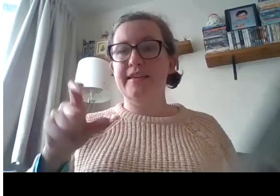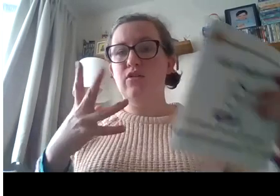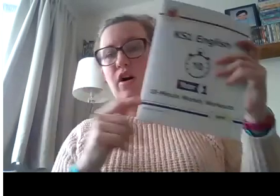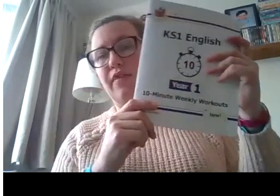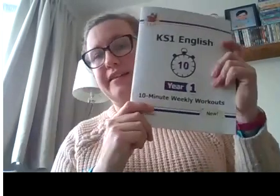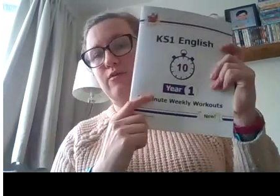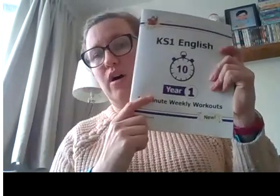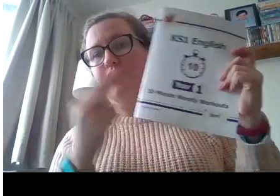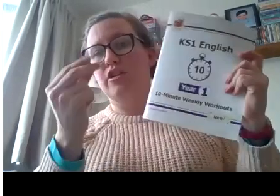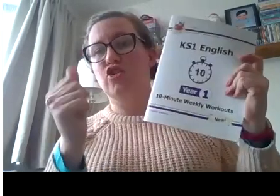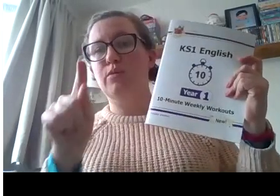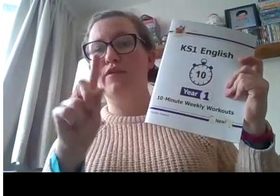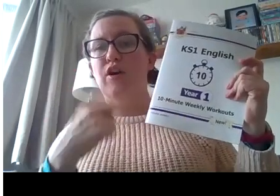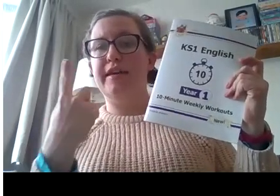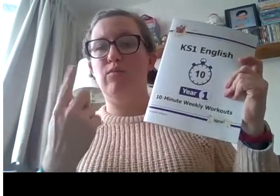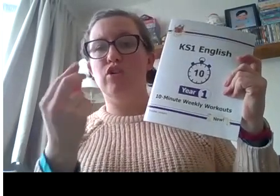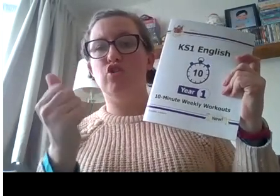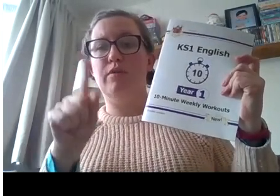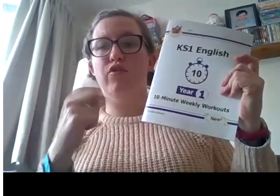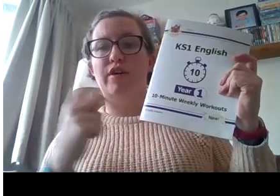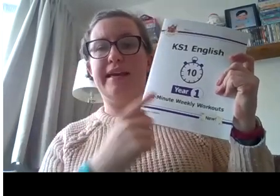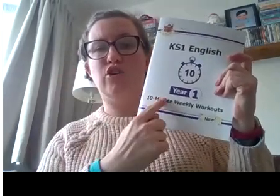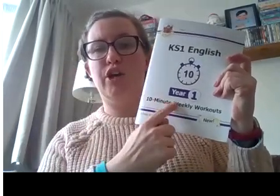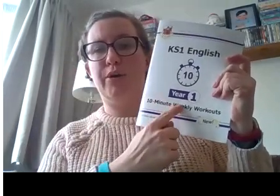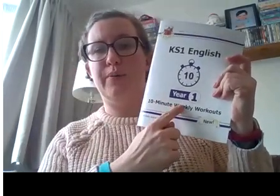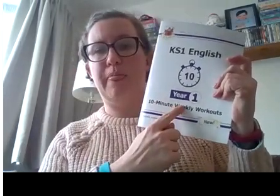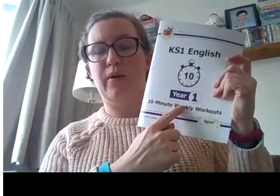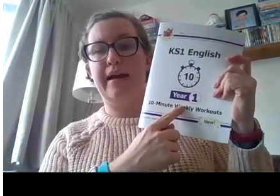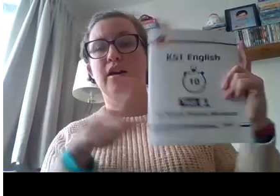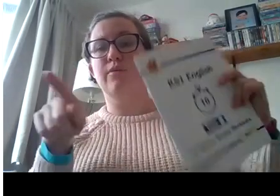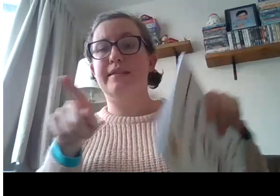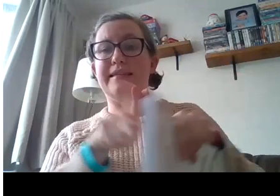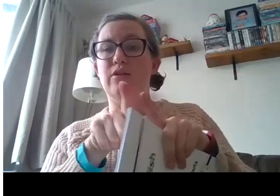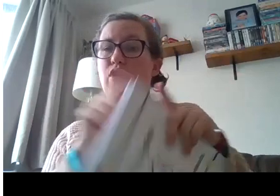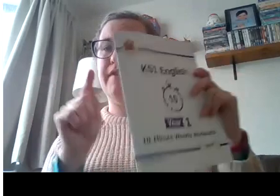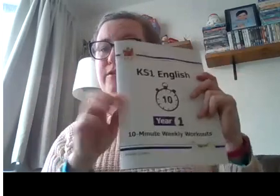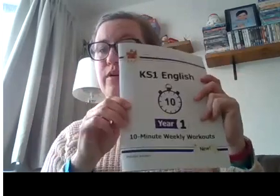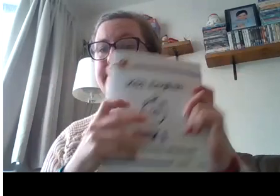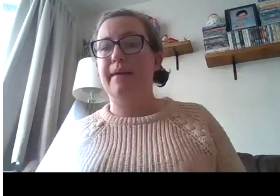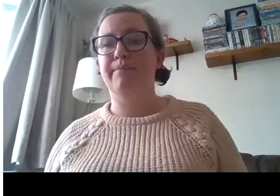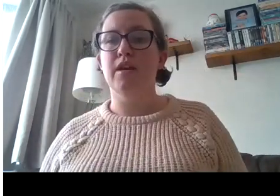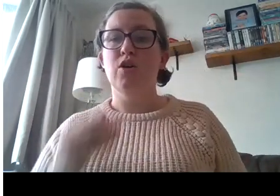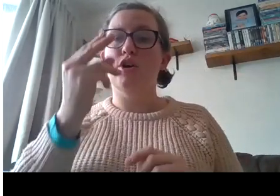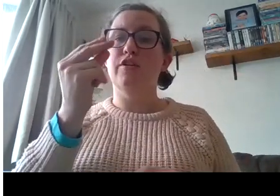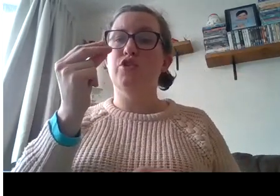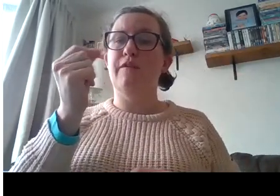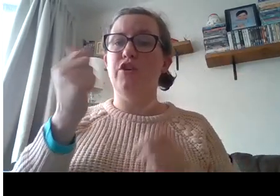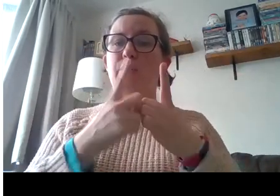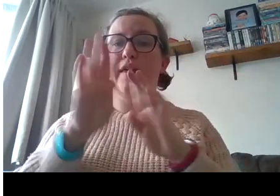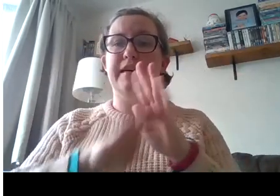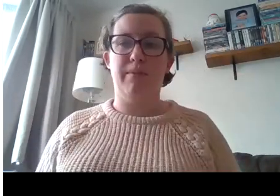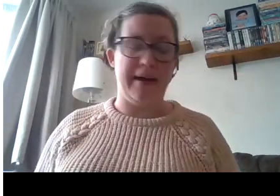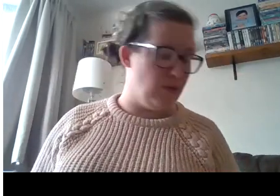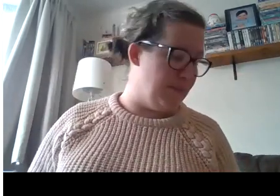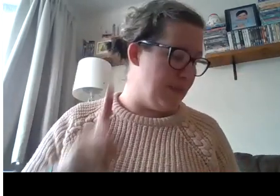we've still got this one. Some of you've got year 1, some of you've got year 2. Okay, we've still got this one the same. We're going to do a